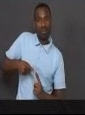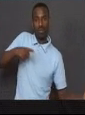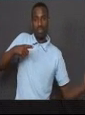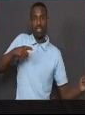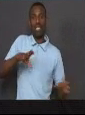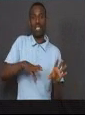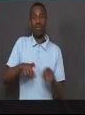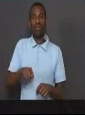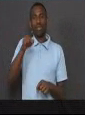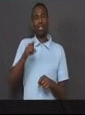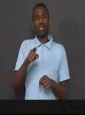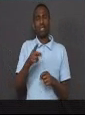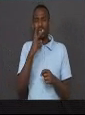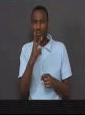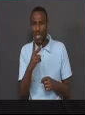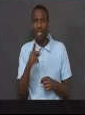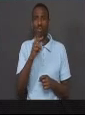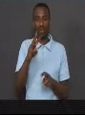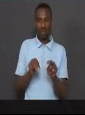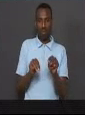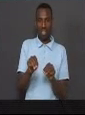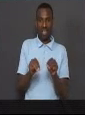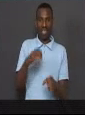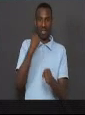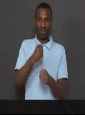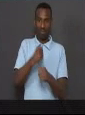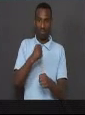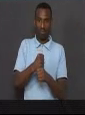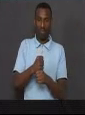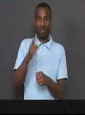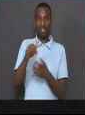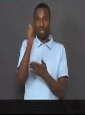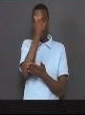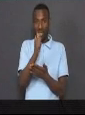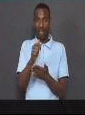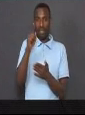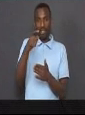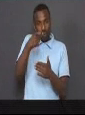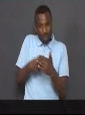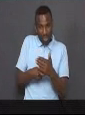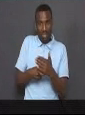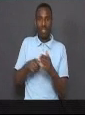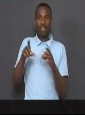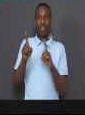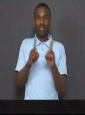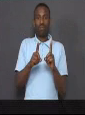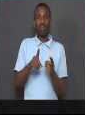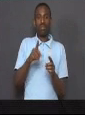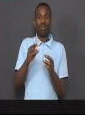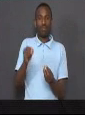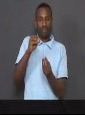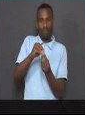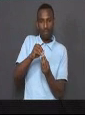see that the mechanical work done on the air results in an increase